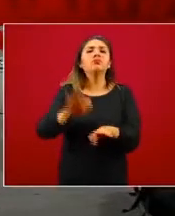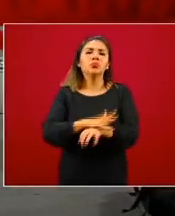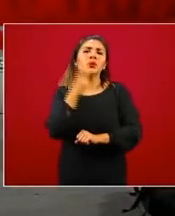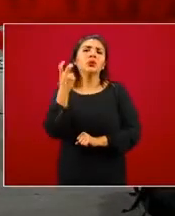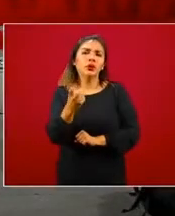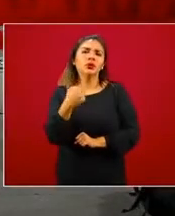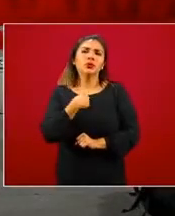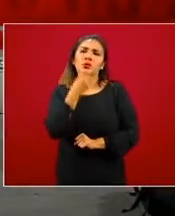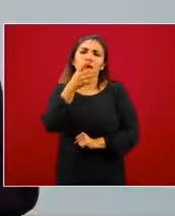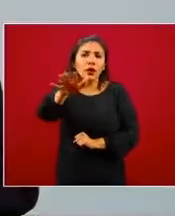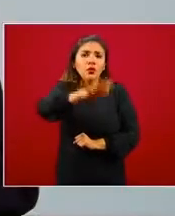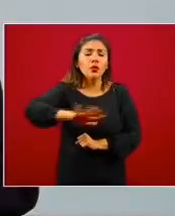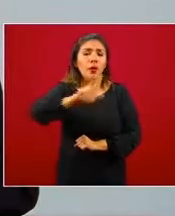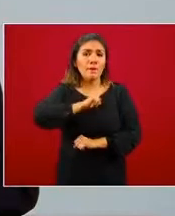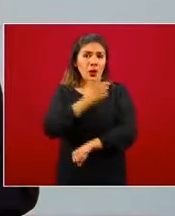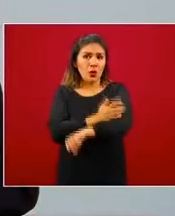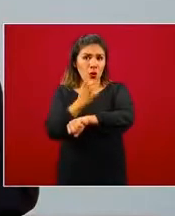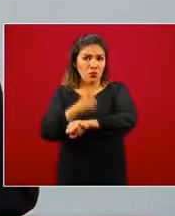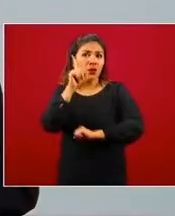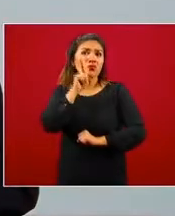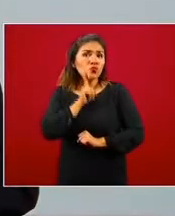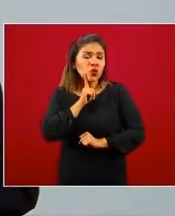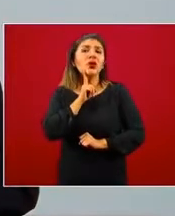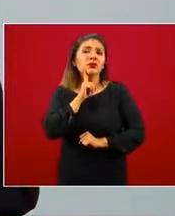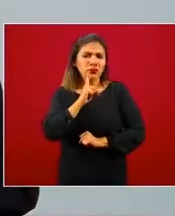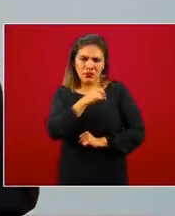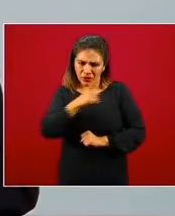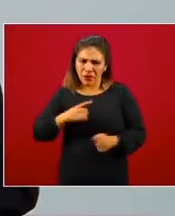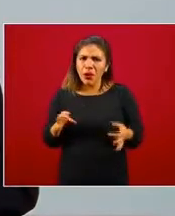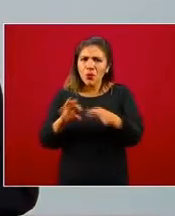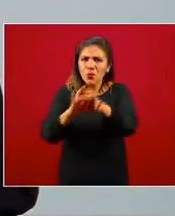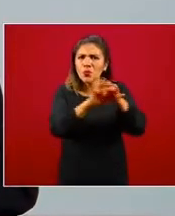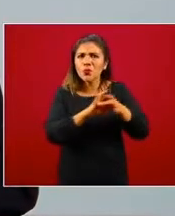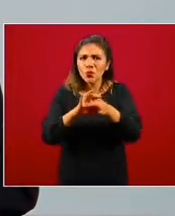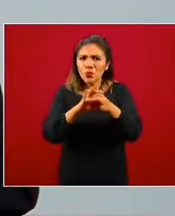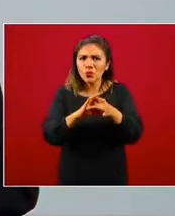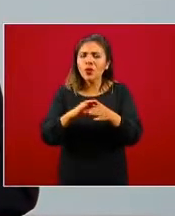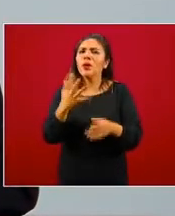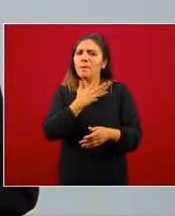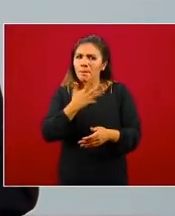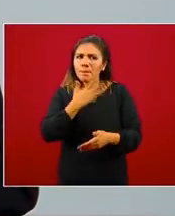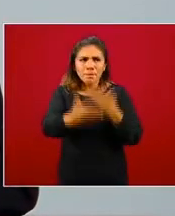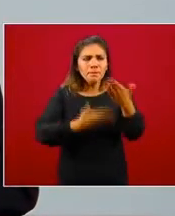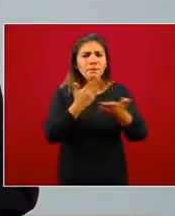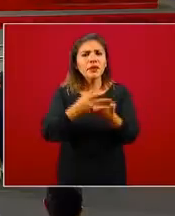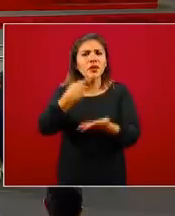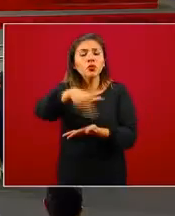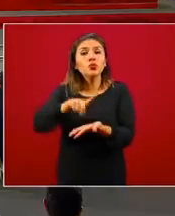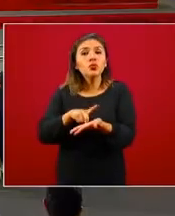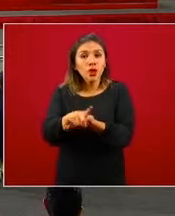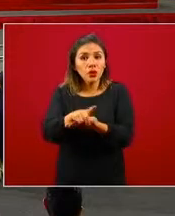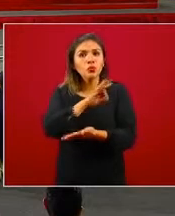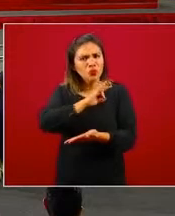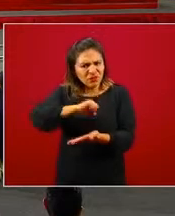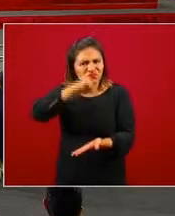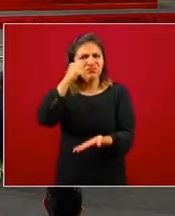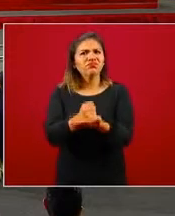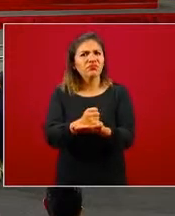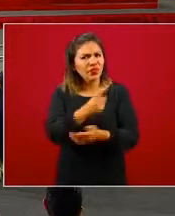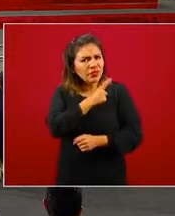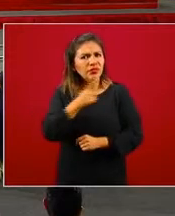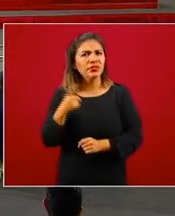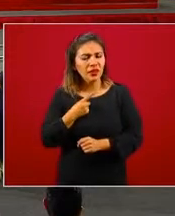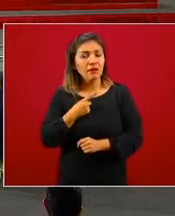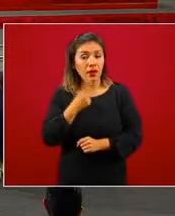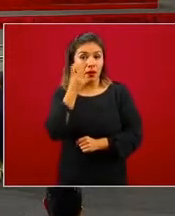going to get organized. And my colleagues have asked me, let's get together and let's demand our rights. Let's do